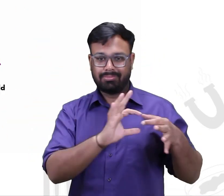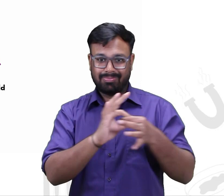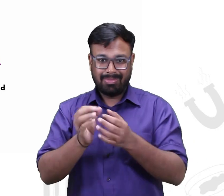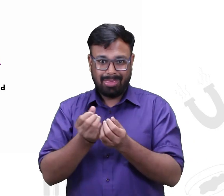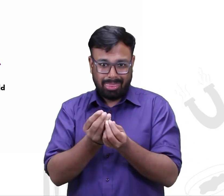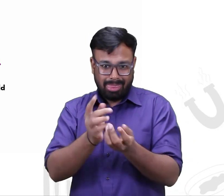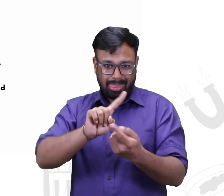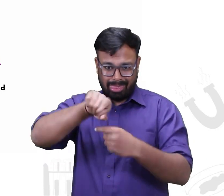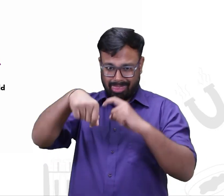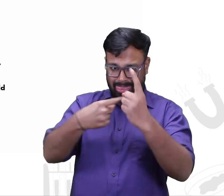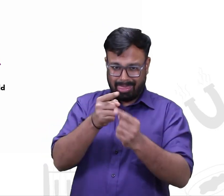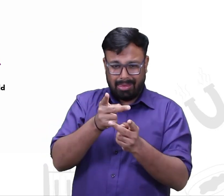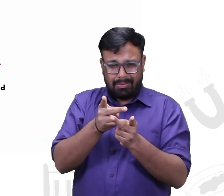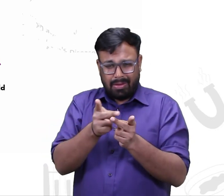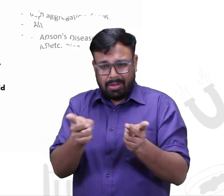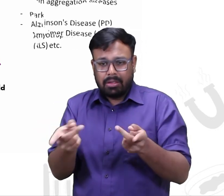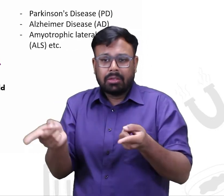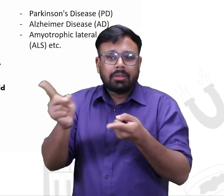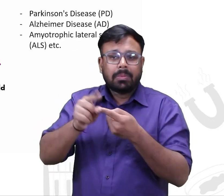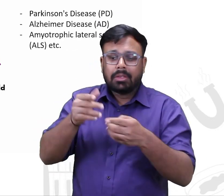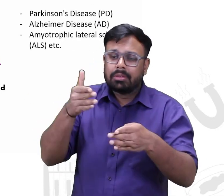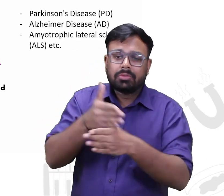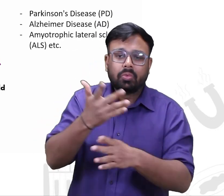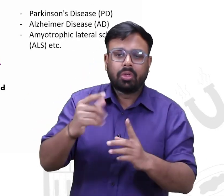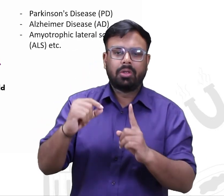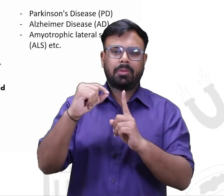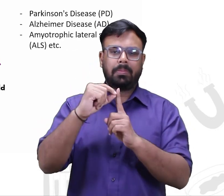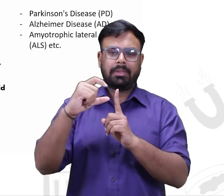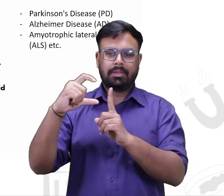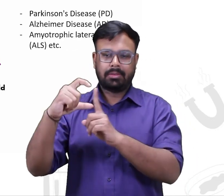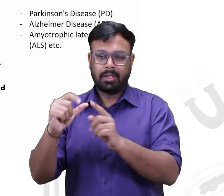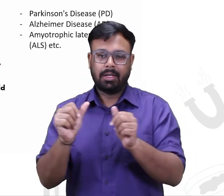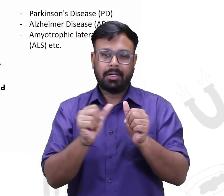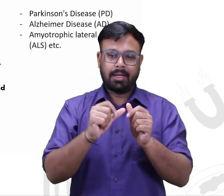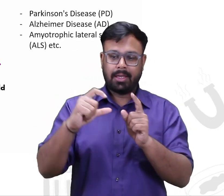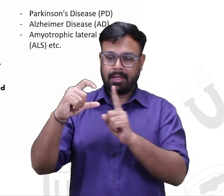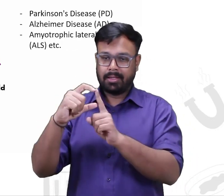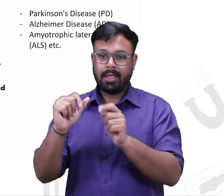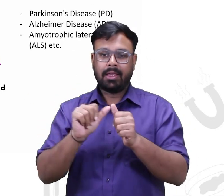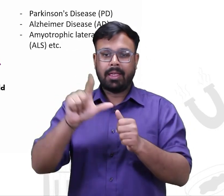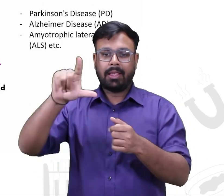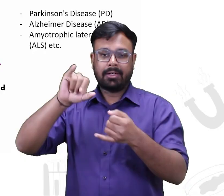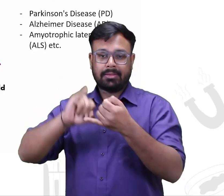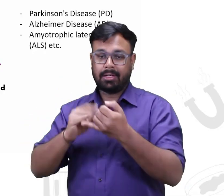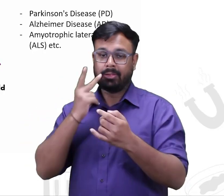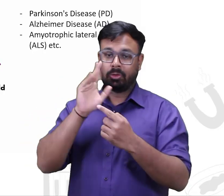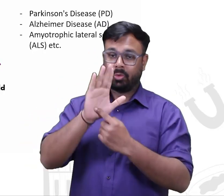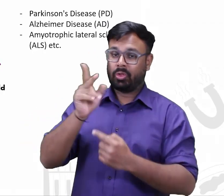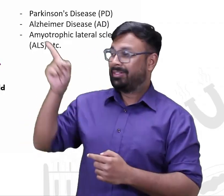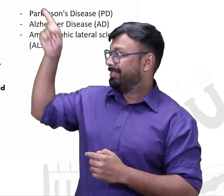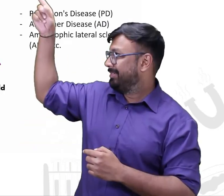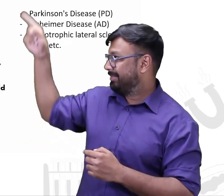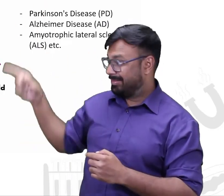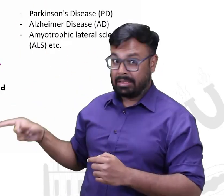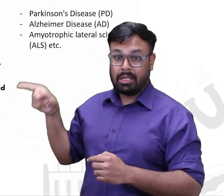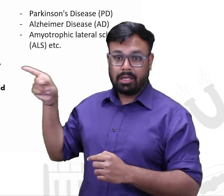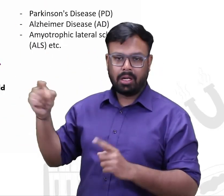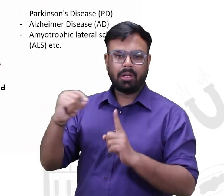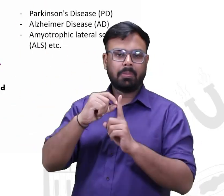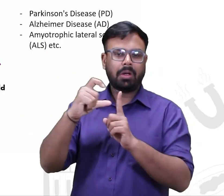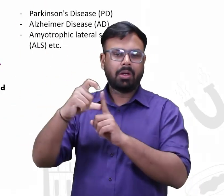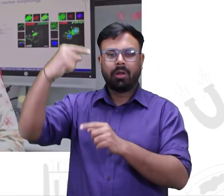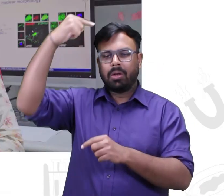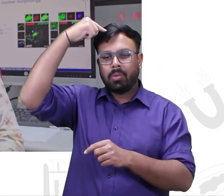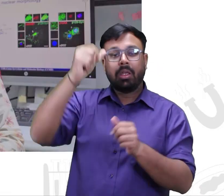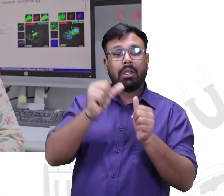with multiple different age-related degenerative diseases, including Parkinson's disease, Alzheimer's disease, and so